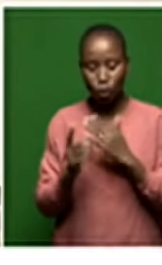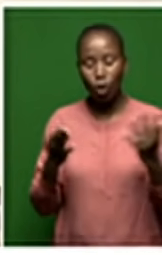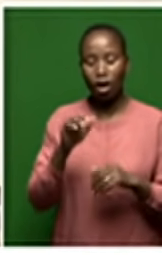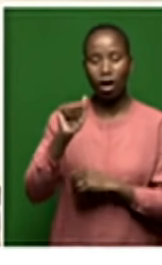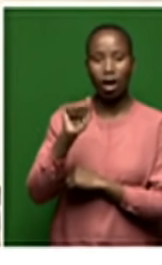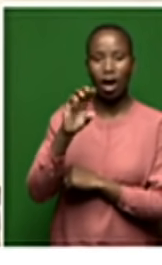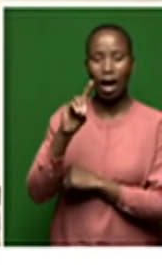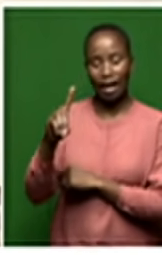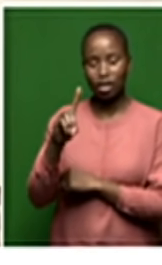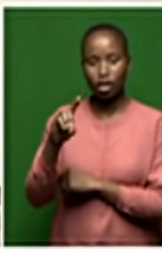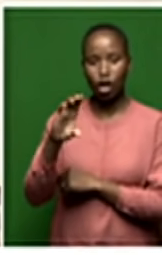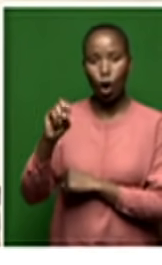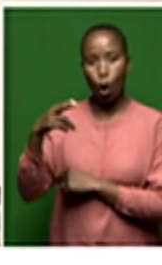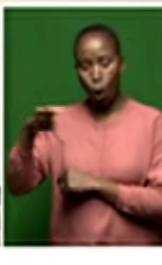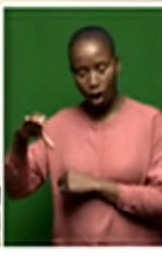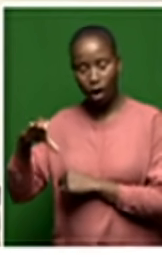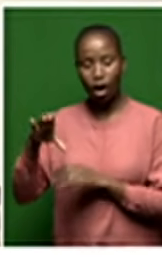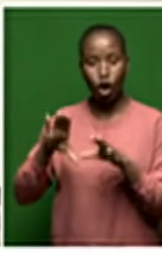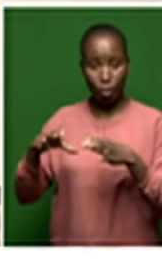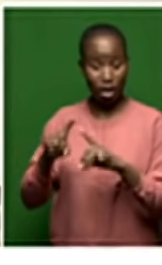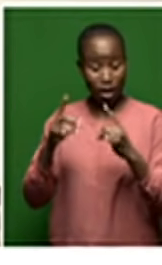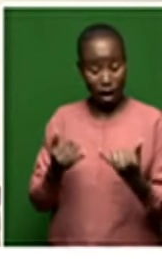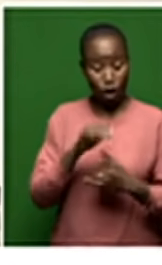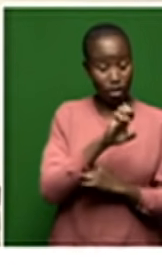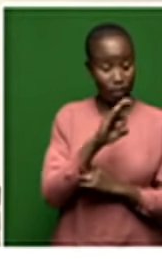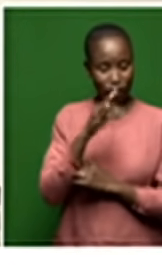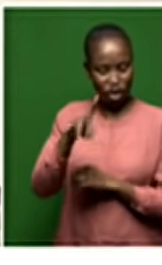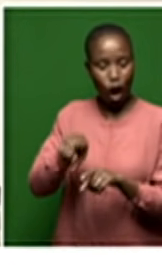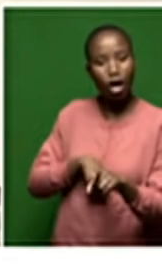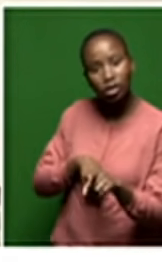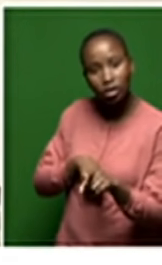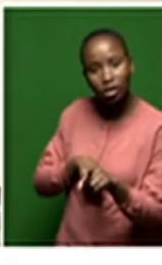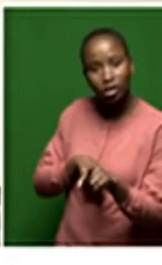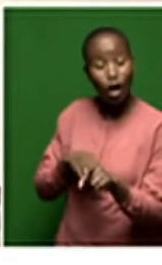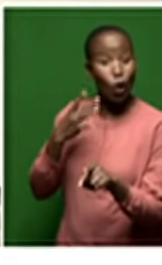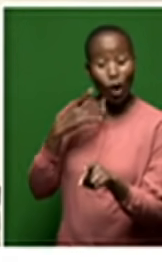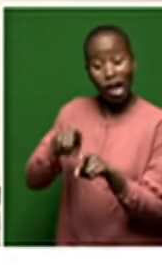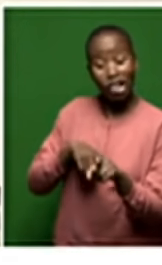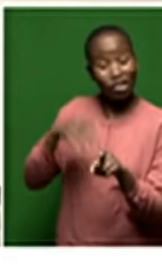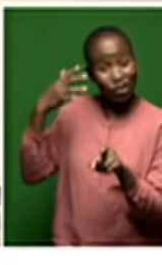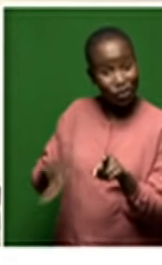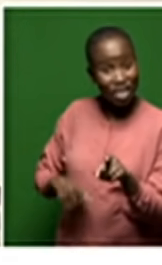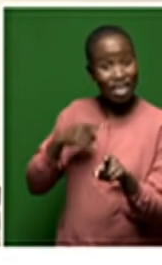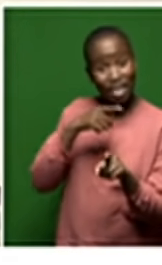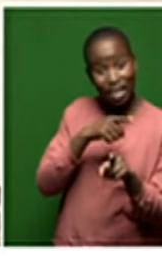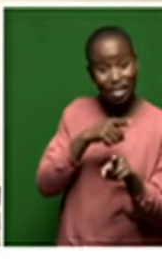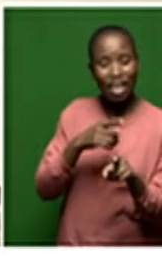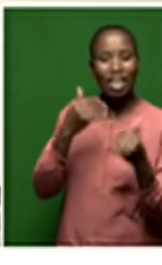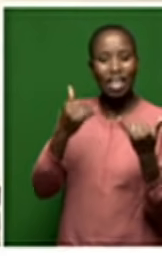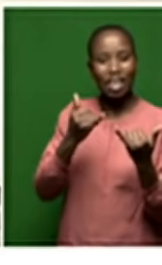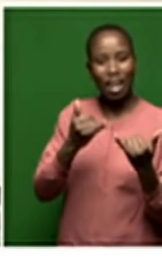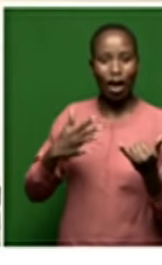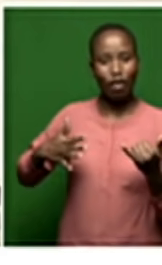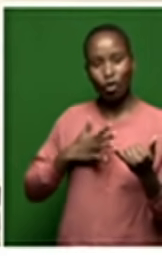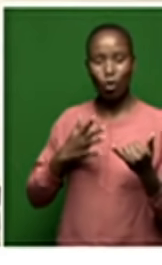The EFF lost the argument in ad hoc committee. Now, after losing that debate in ad hoc committee, they're throwing their toys